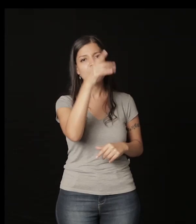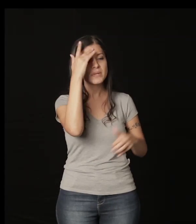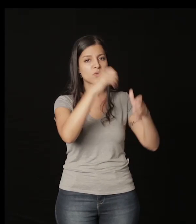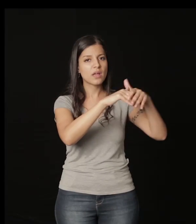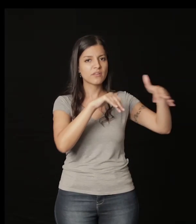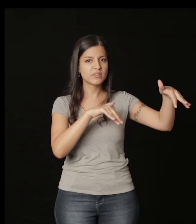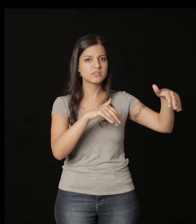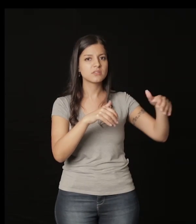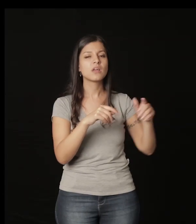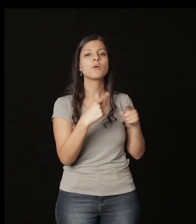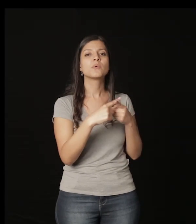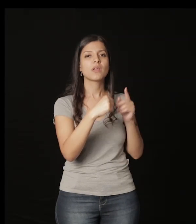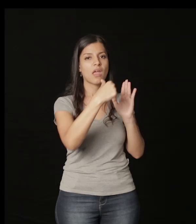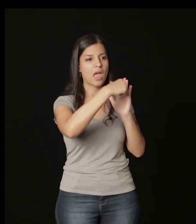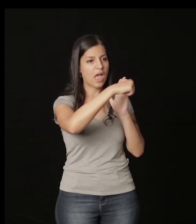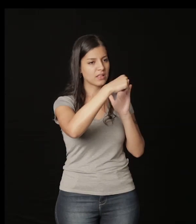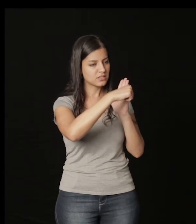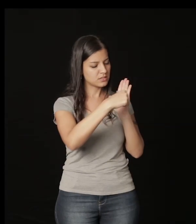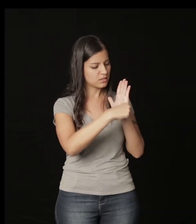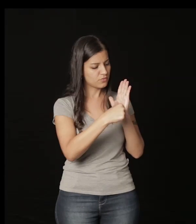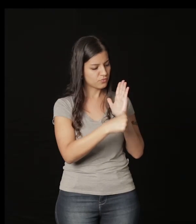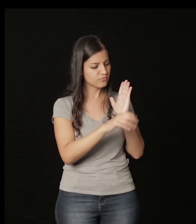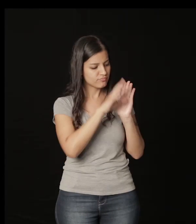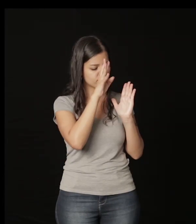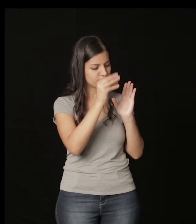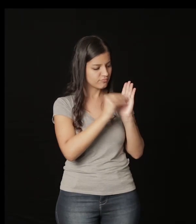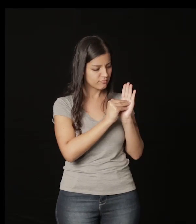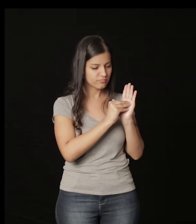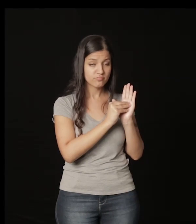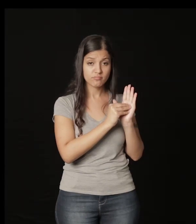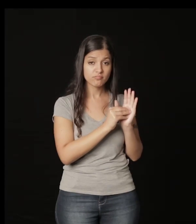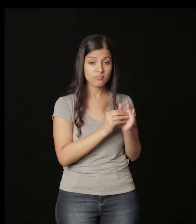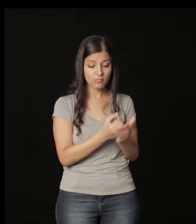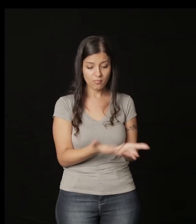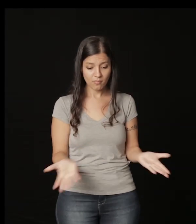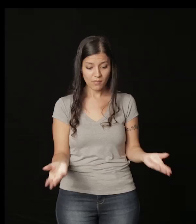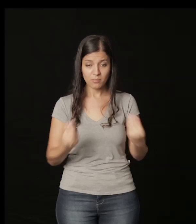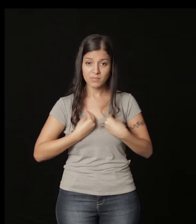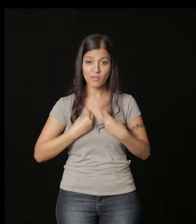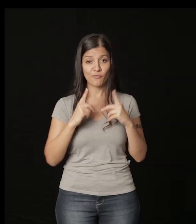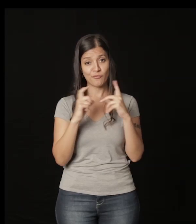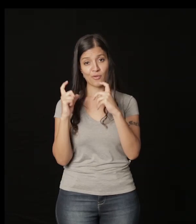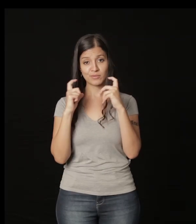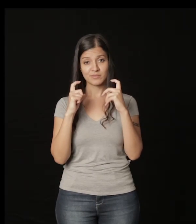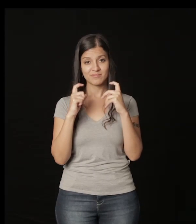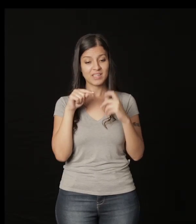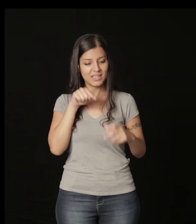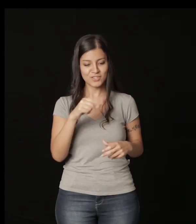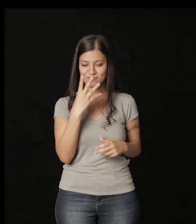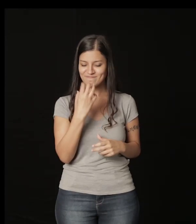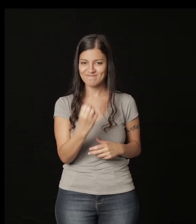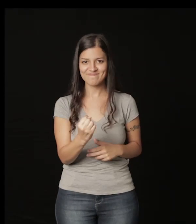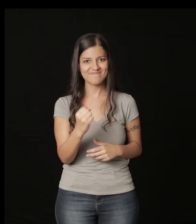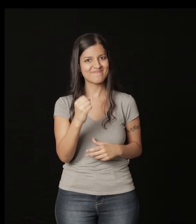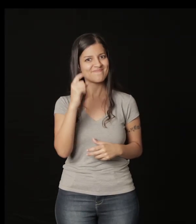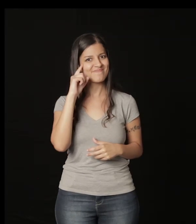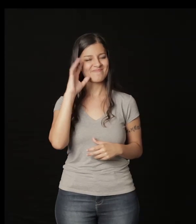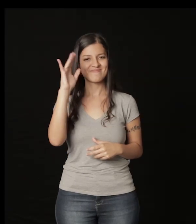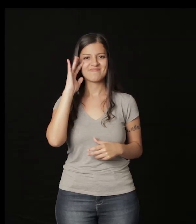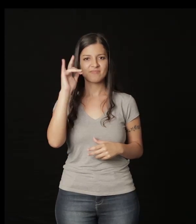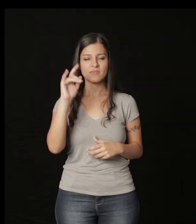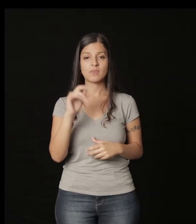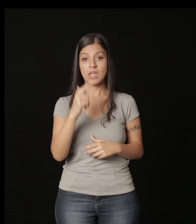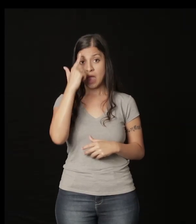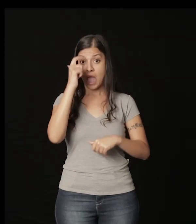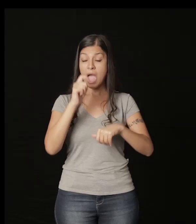by the very random gesture of the archivist putting the sticker down. And I think that really appealed to us, the